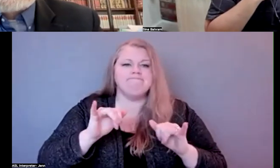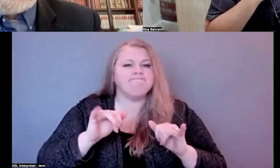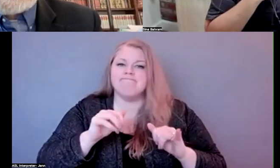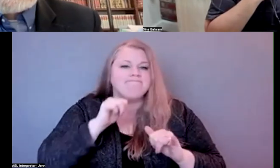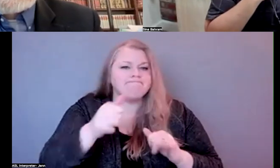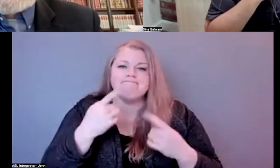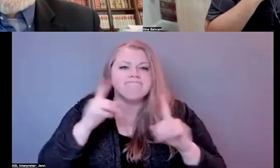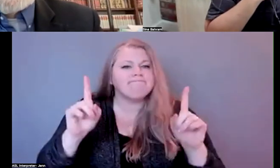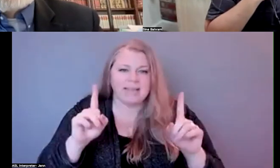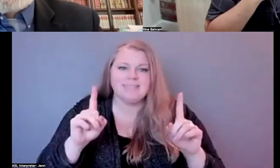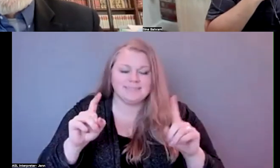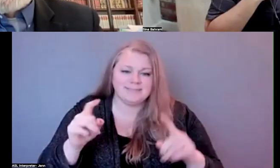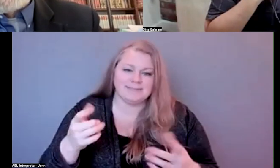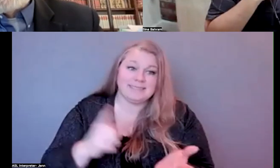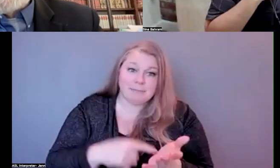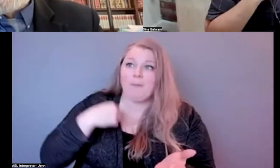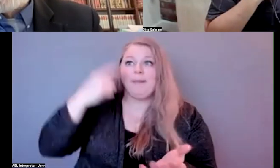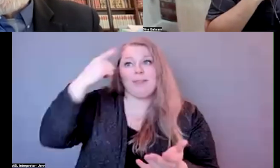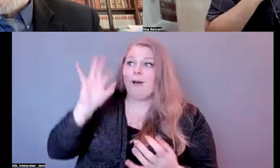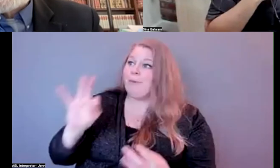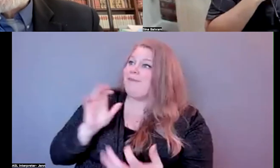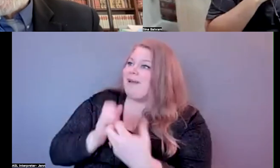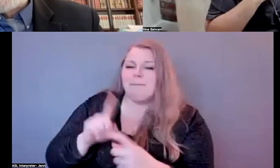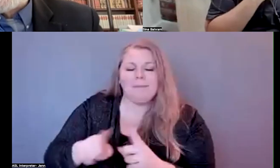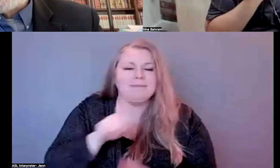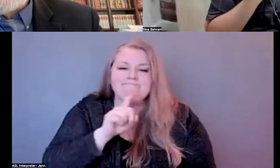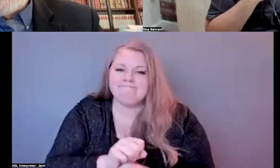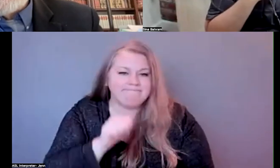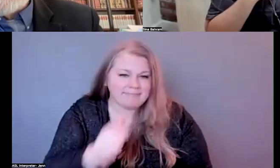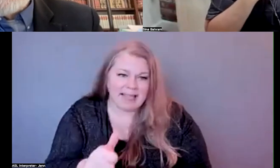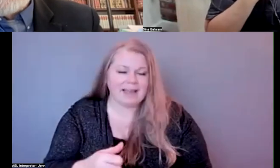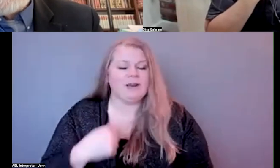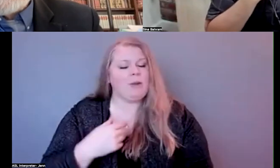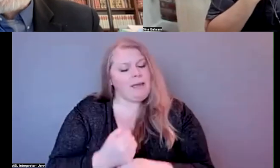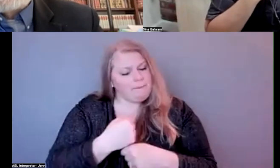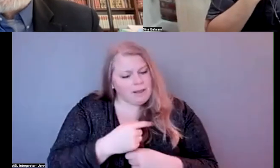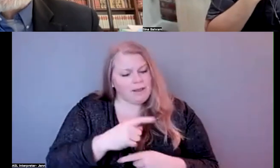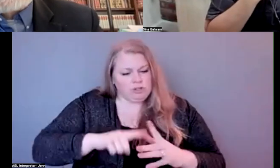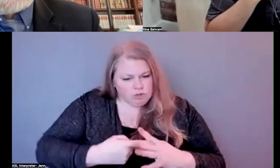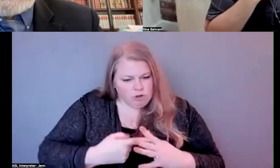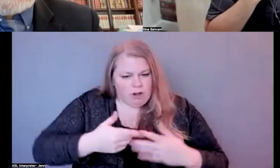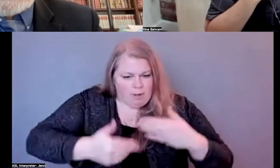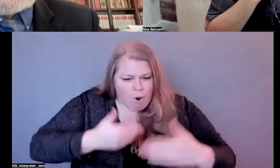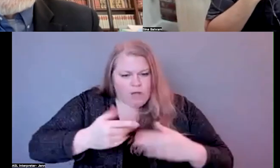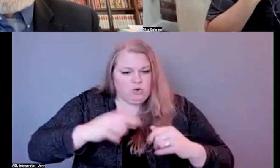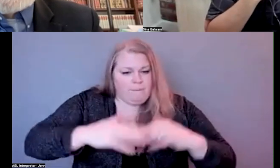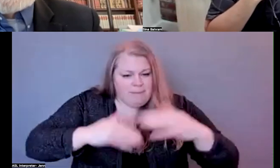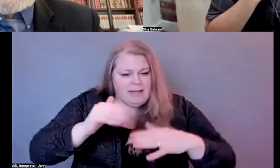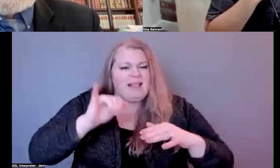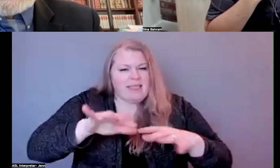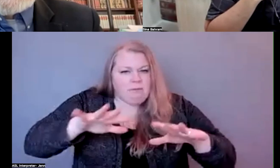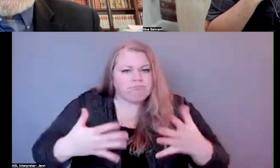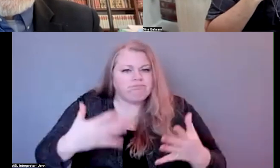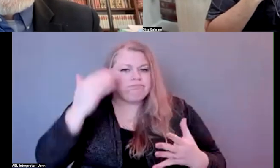them, but it's not. We would begin the process of actually creating a whole body of knowledge we don't have now, which